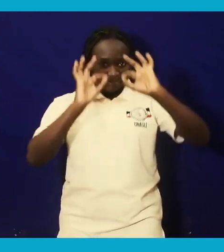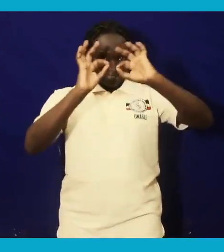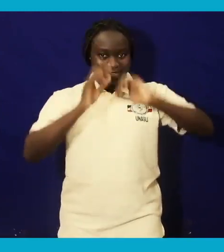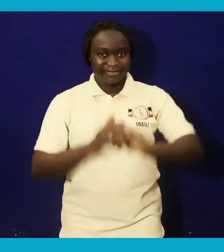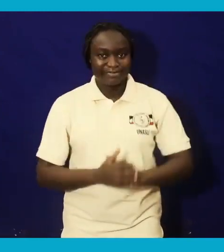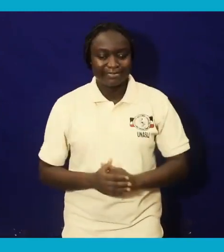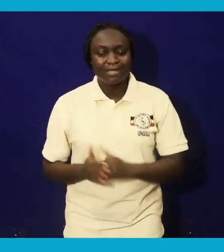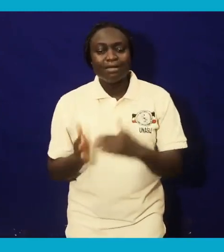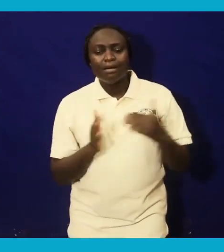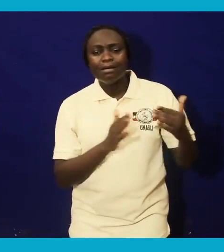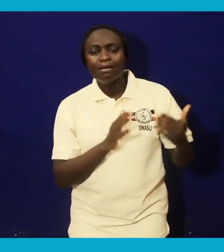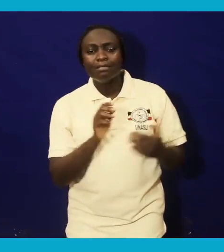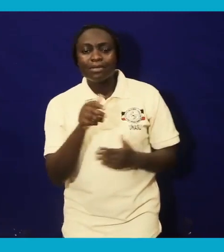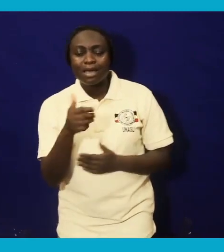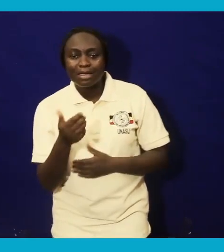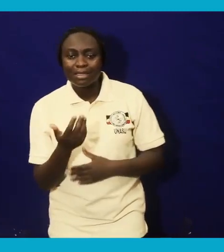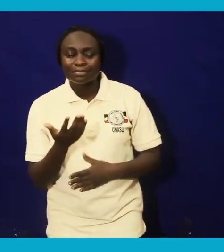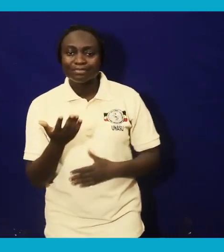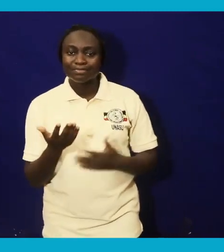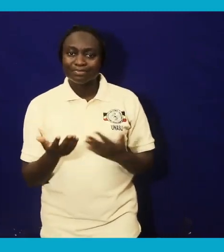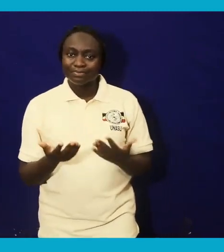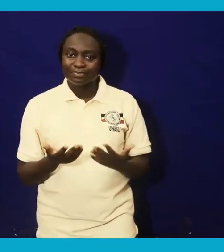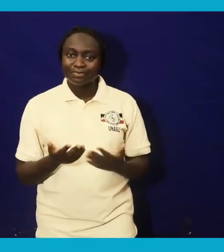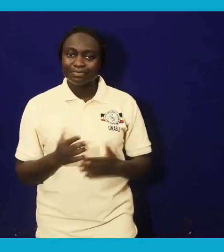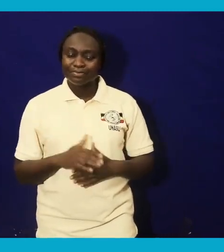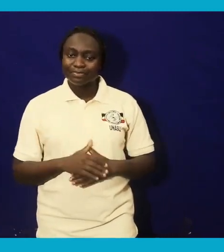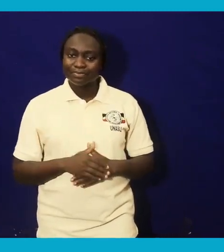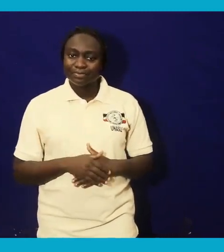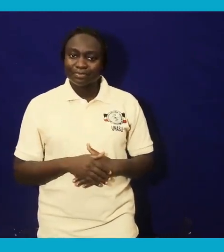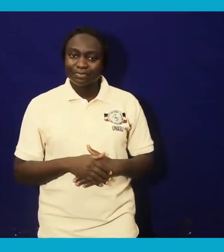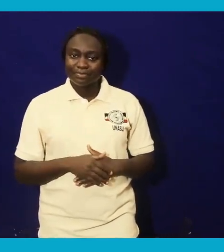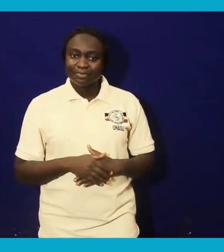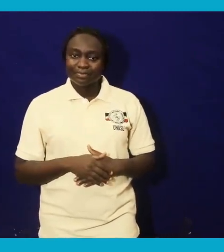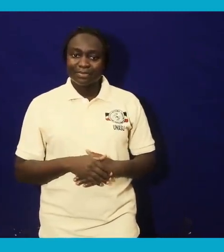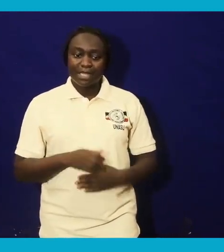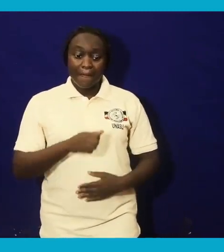father. Good. Listen to another one.